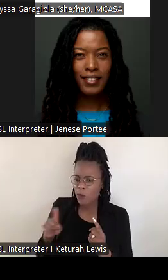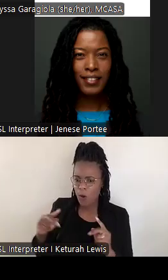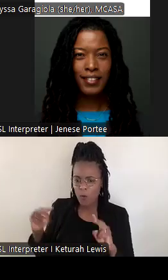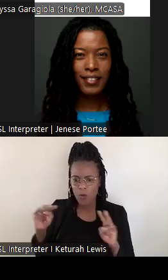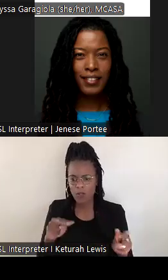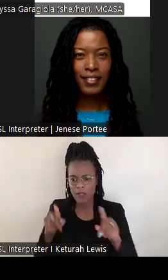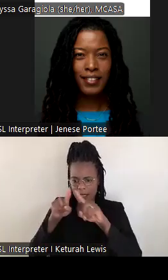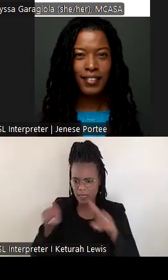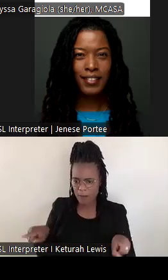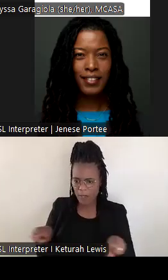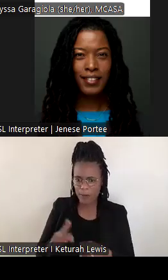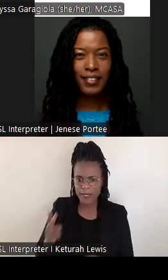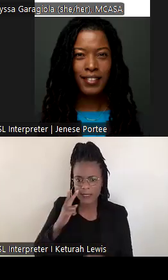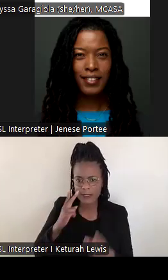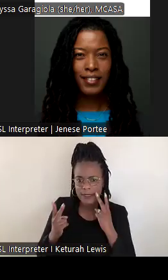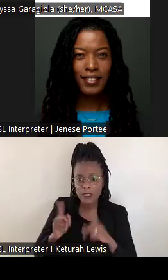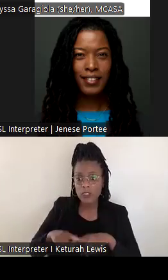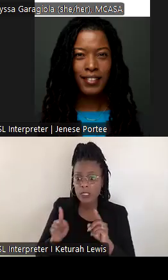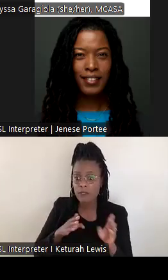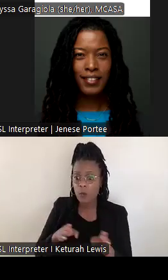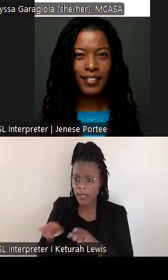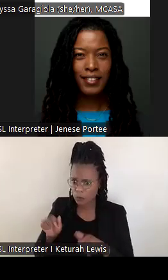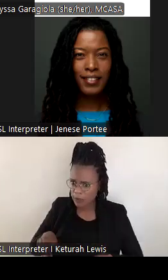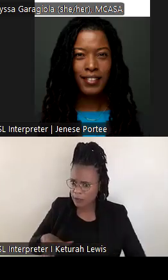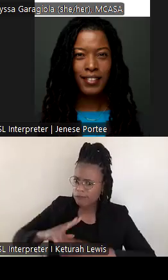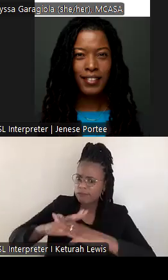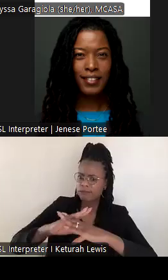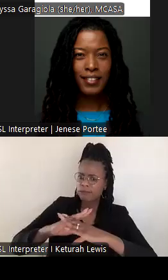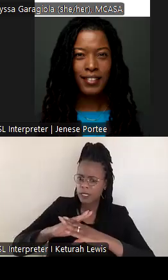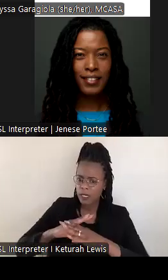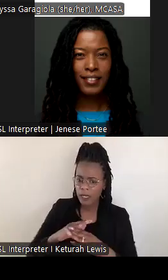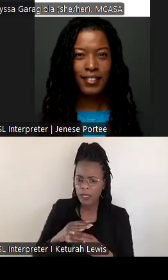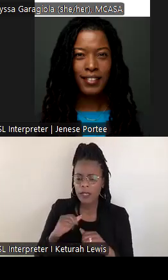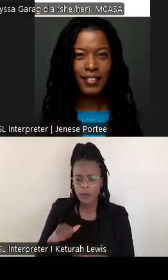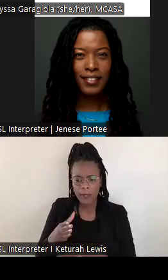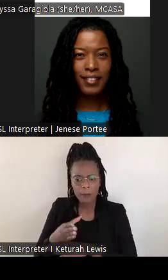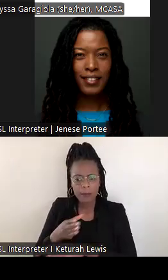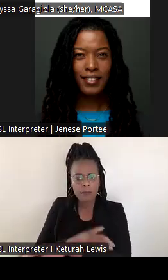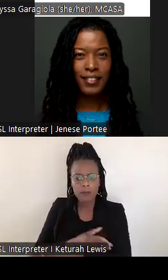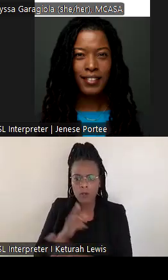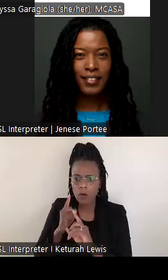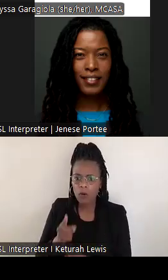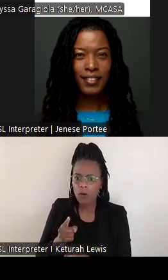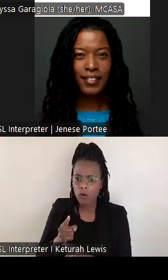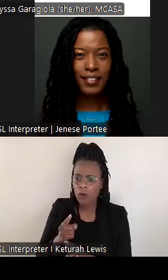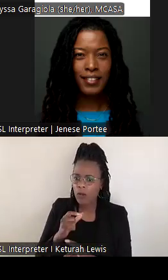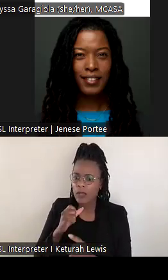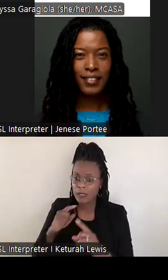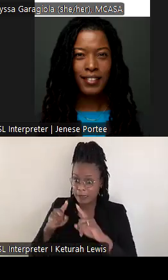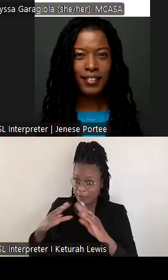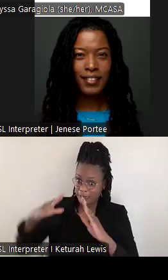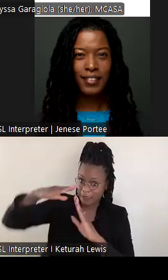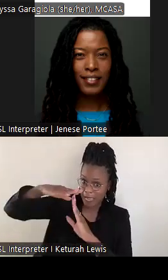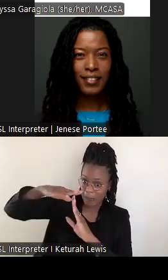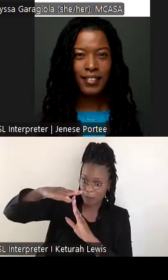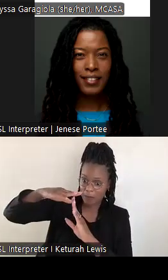and see where there are different ways that we can intervene and different things that we can work on to make sure that we aren't getting to the top of this pyramid where we've